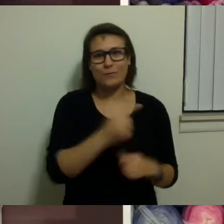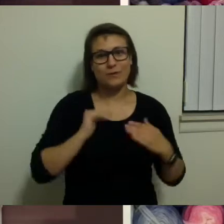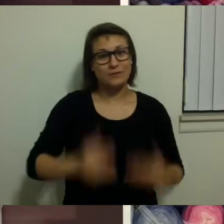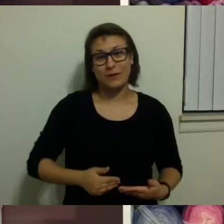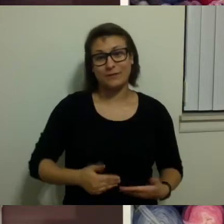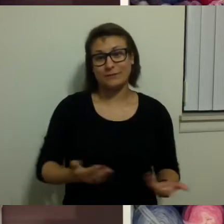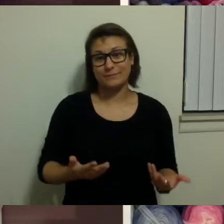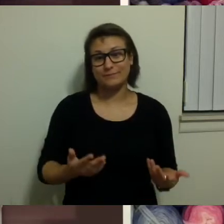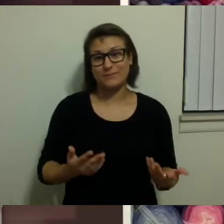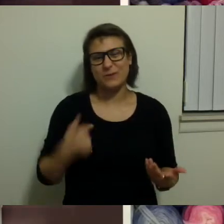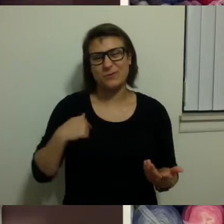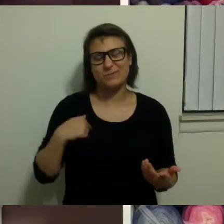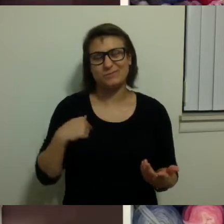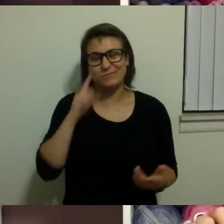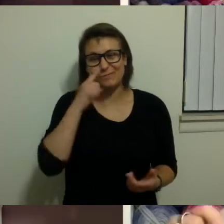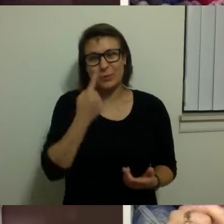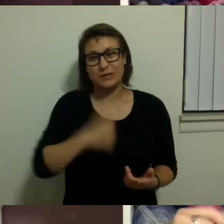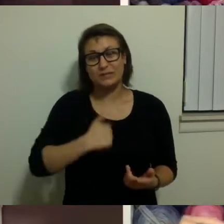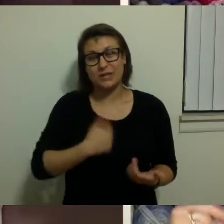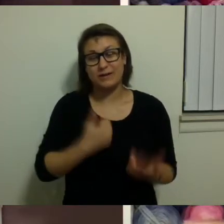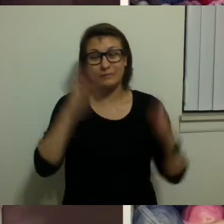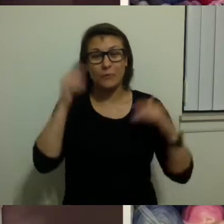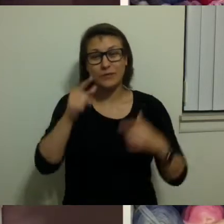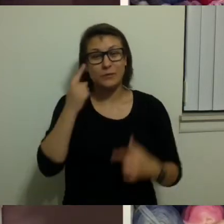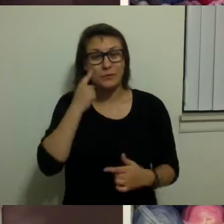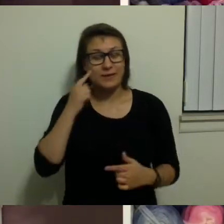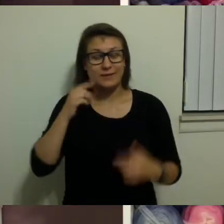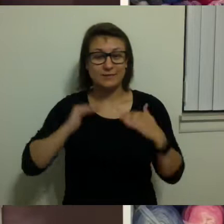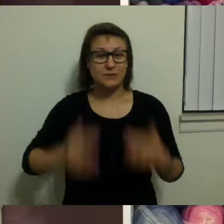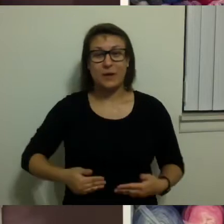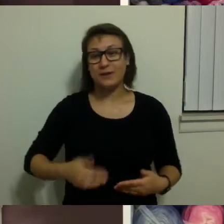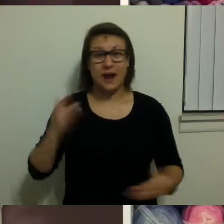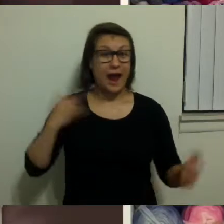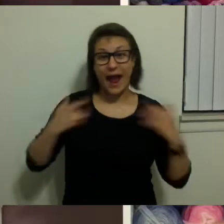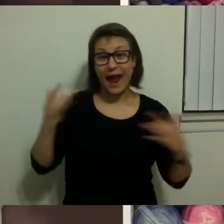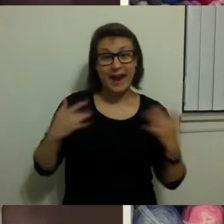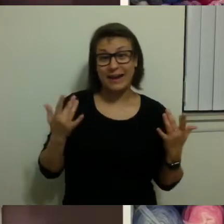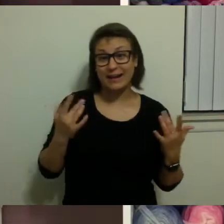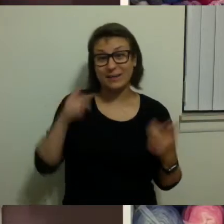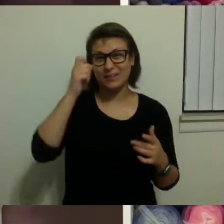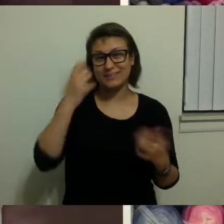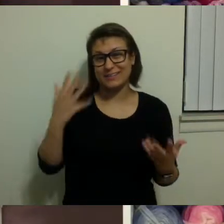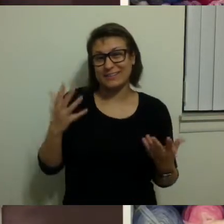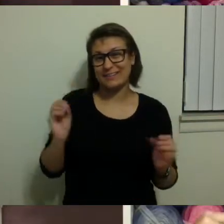all I have. I'm sorry, I'm boring. Hopefully this is just like the most exciting thing you've ever seen, because it's all I